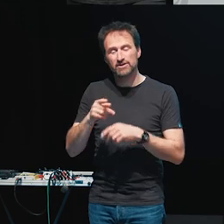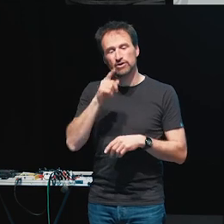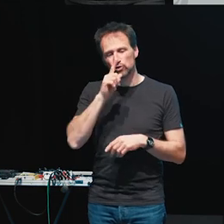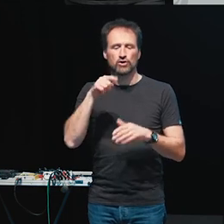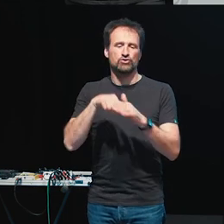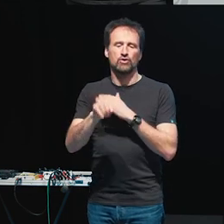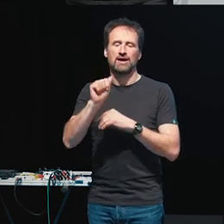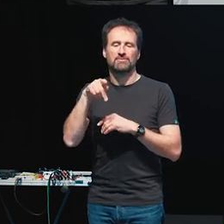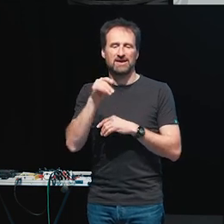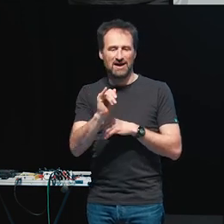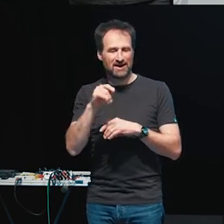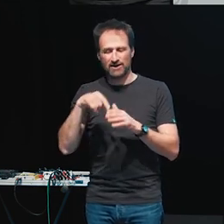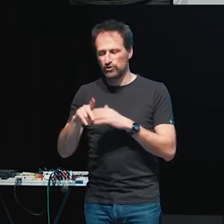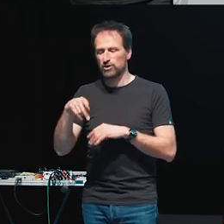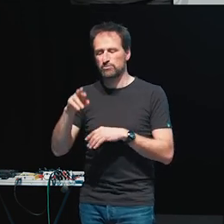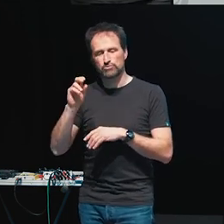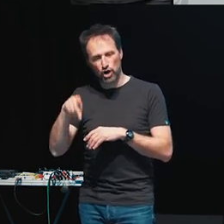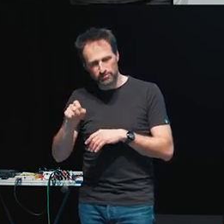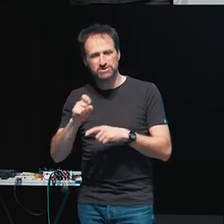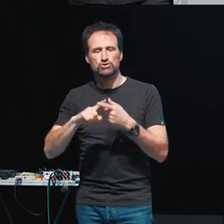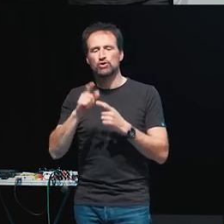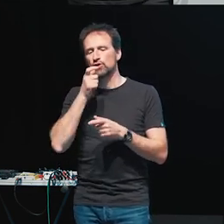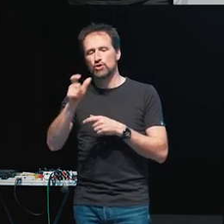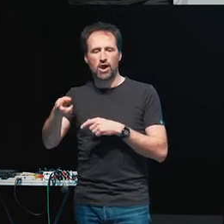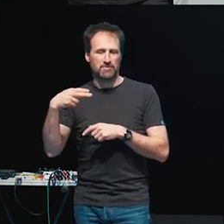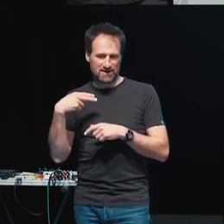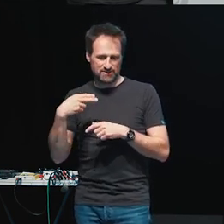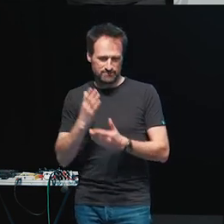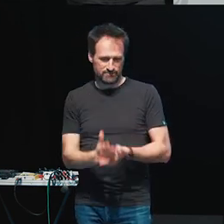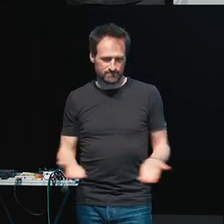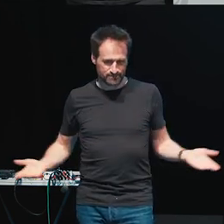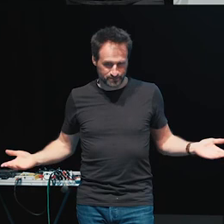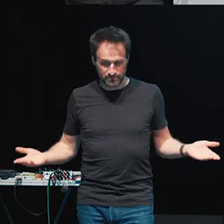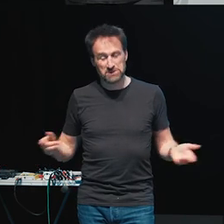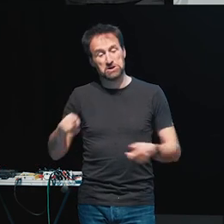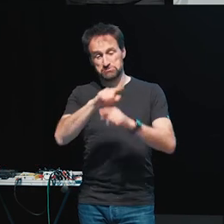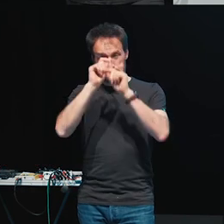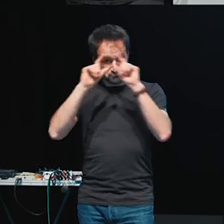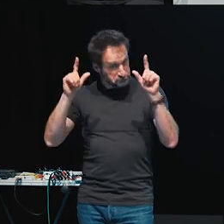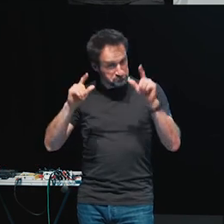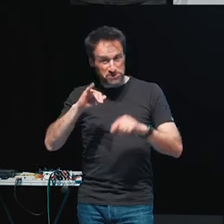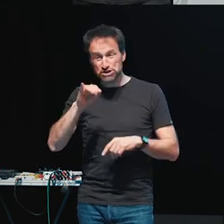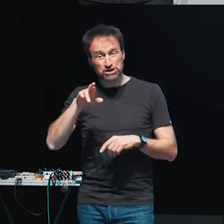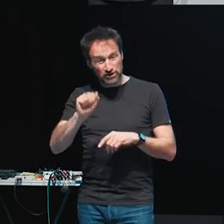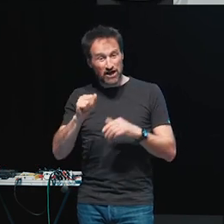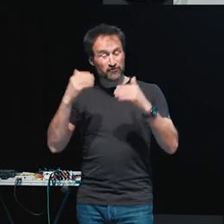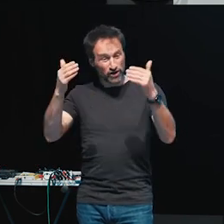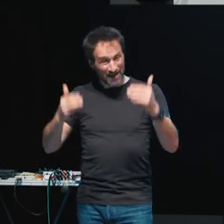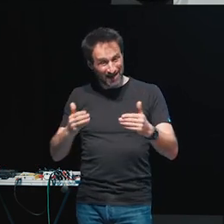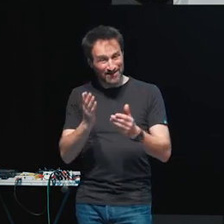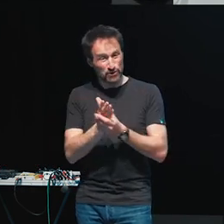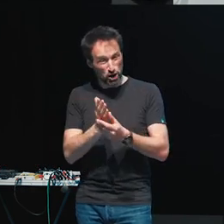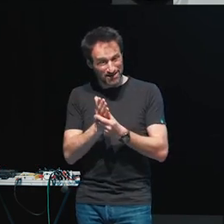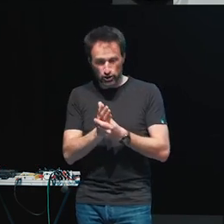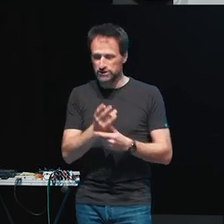API of props and callbacks. So as you would imagine, Jira frontend repository structured something like